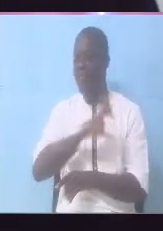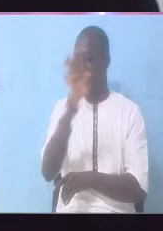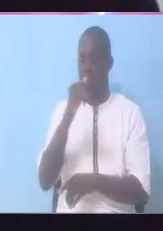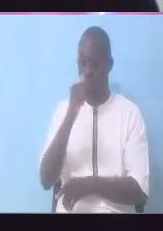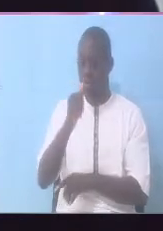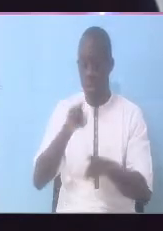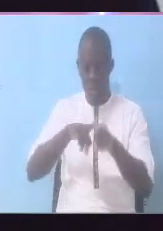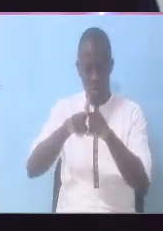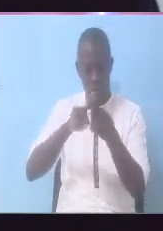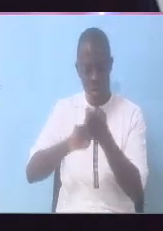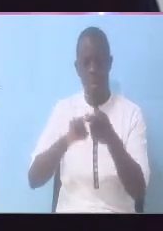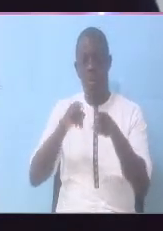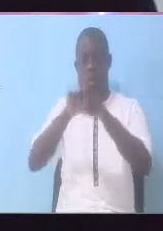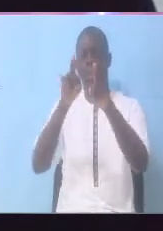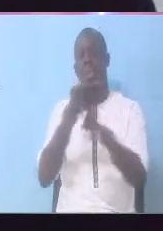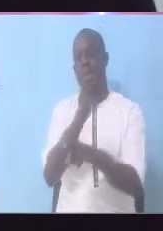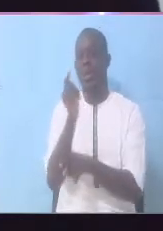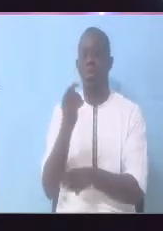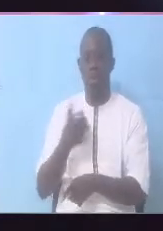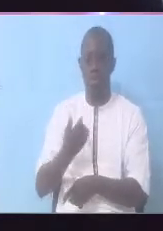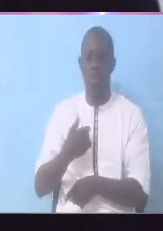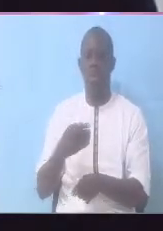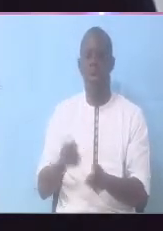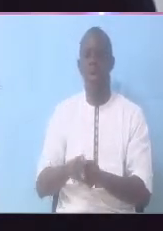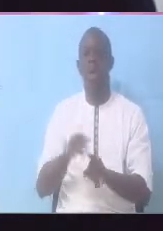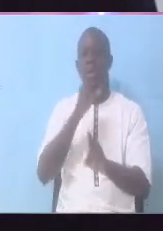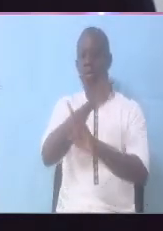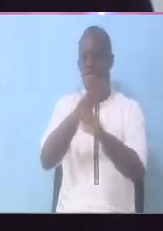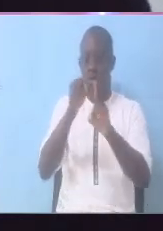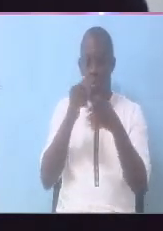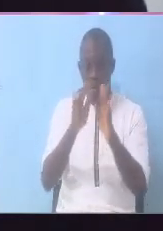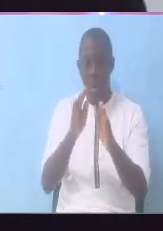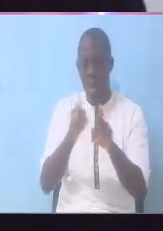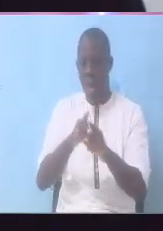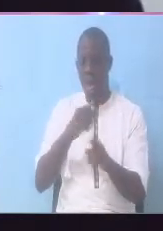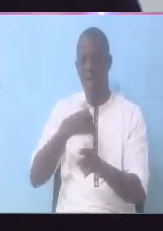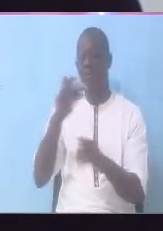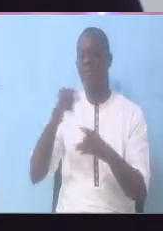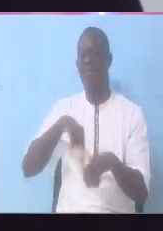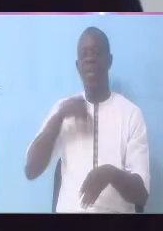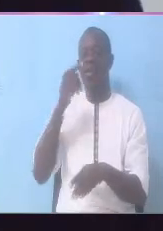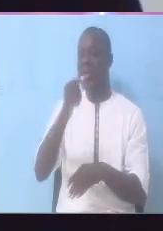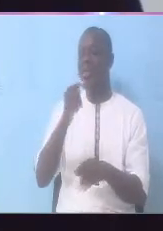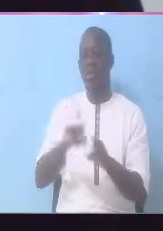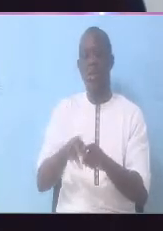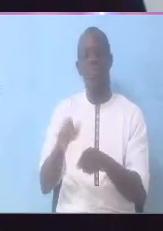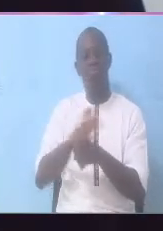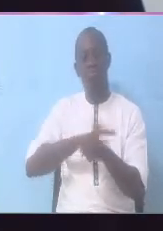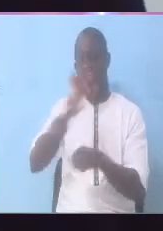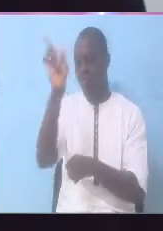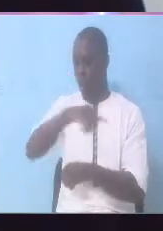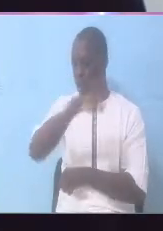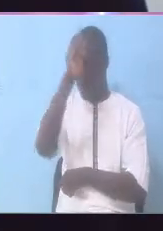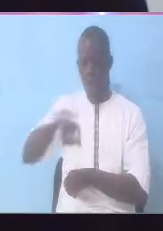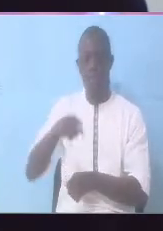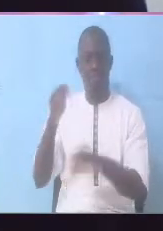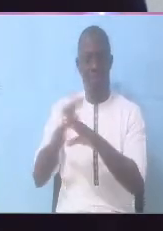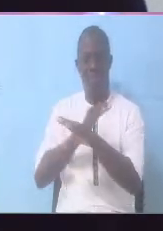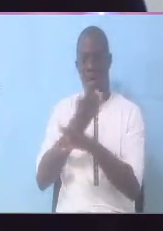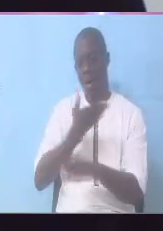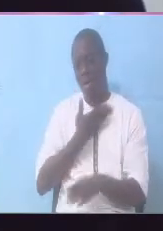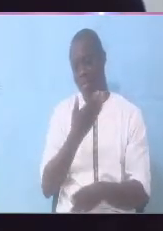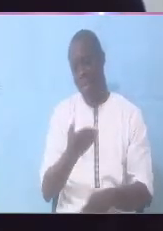someone in that state of, in that condition, I feel is absolutely wrong. Dingol ni munteri malentel ni tara nyola karam moro